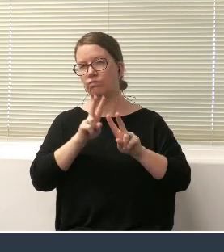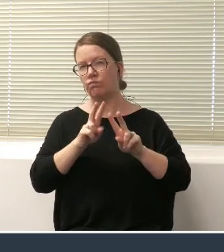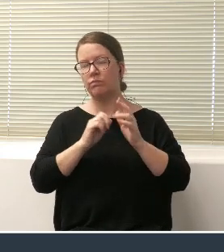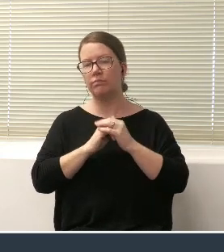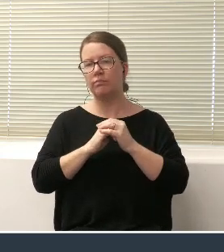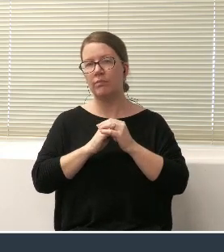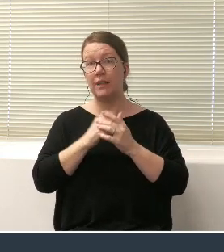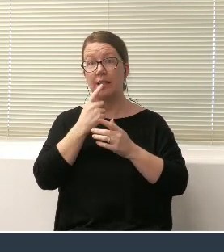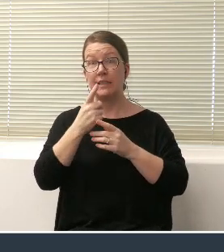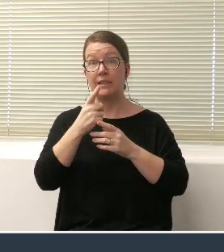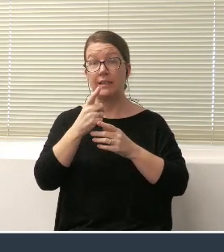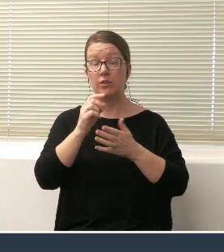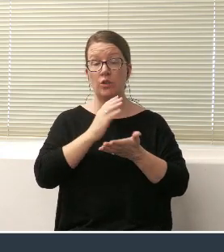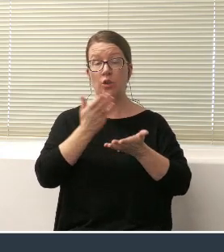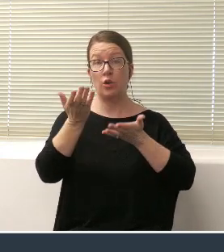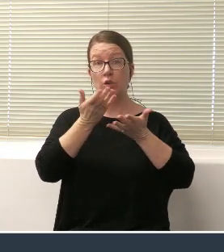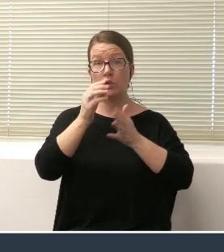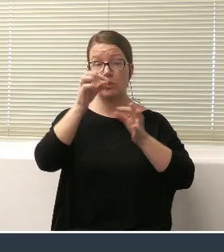the consultation document,